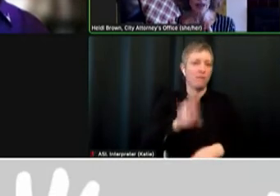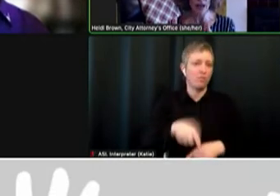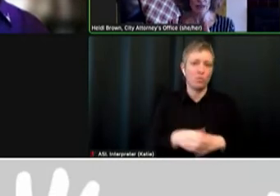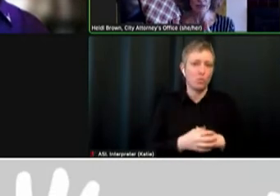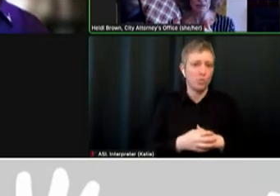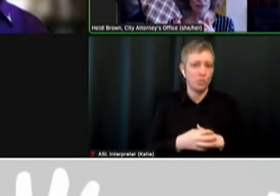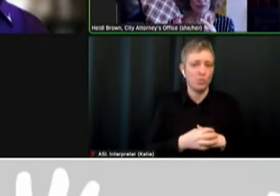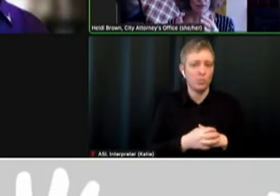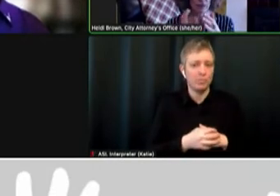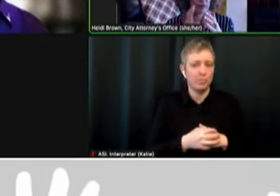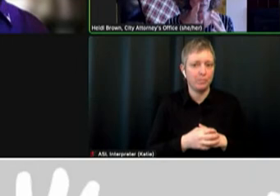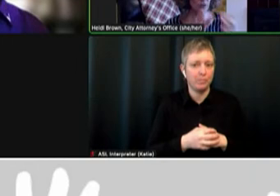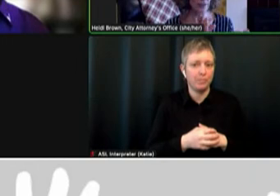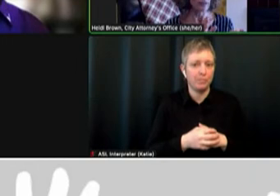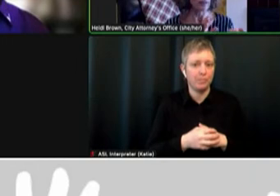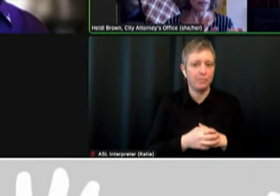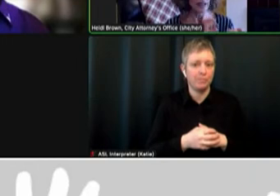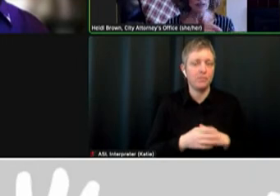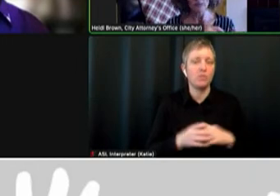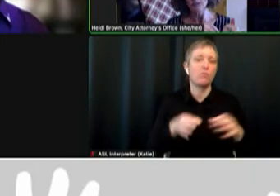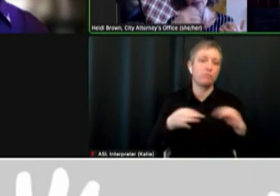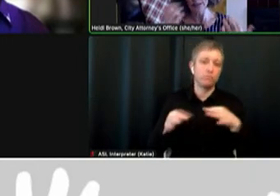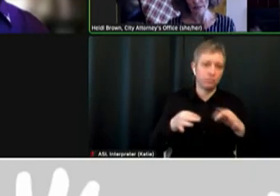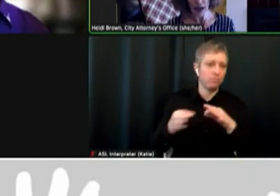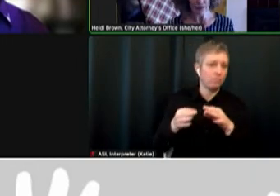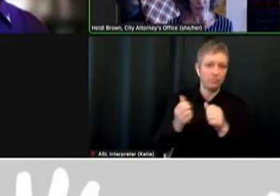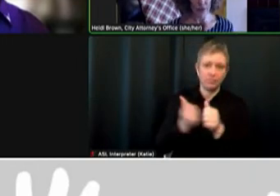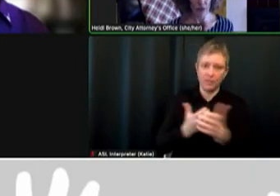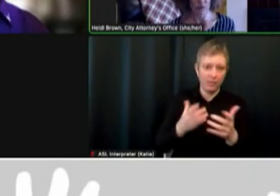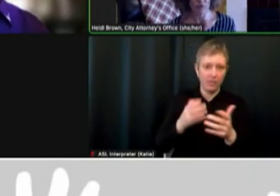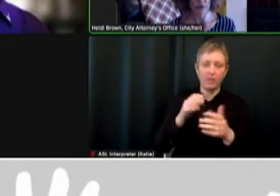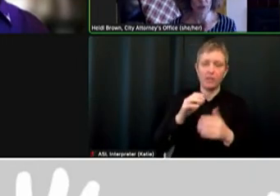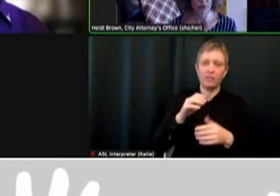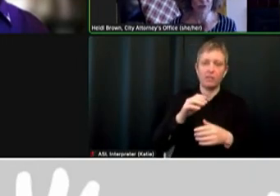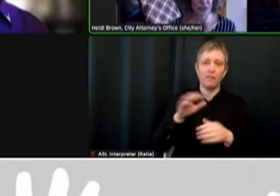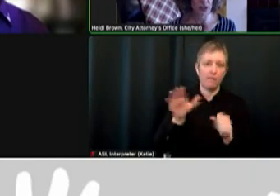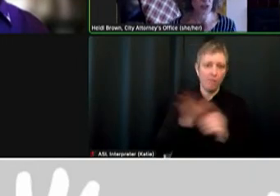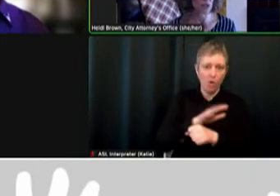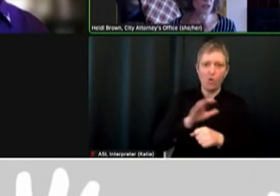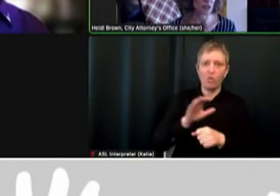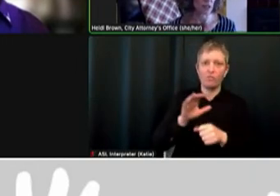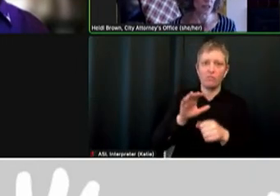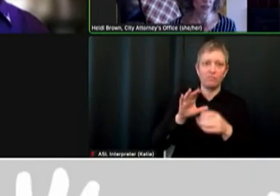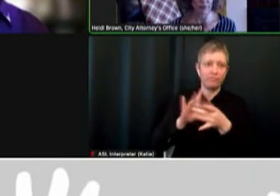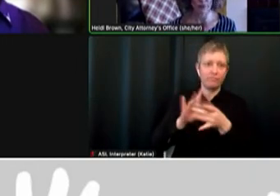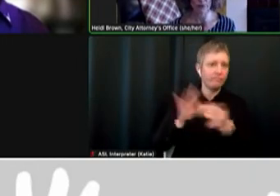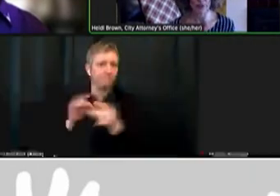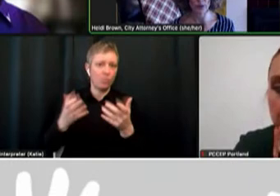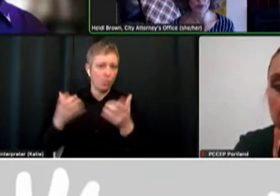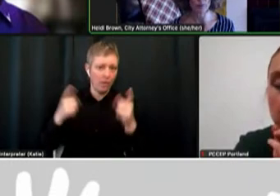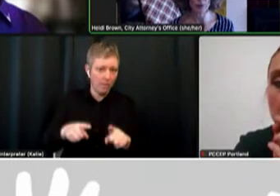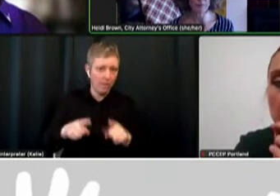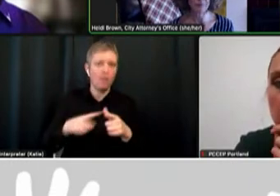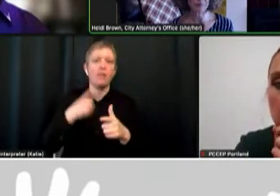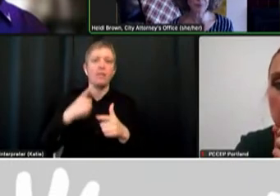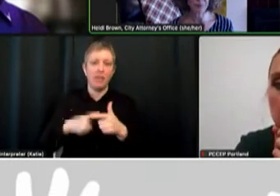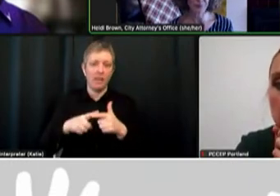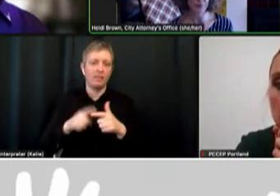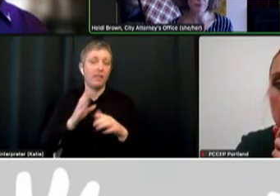they give that full and candid account, thereafter they can review the footage and then they can write their